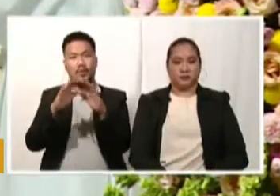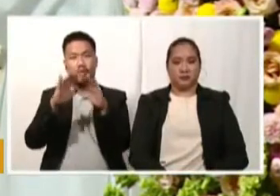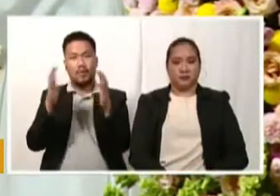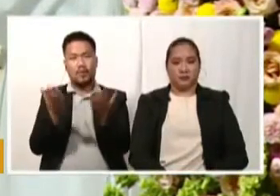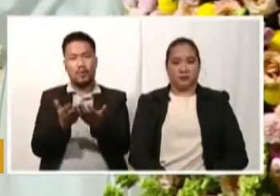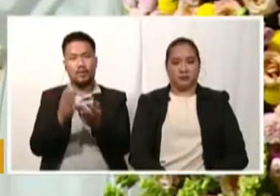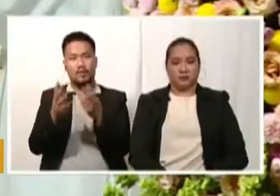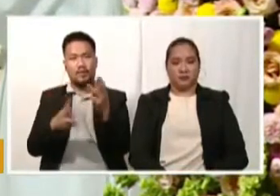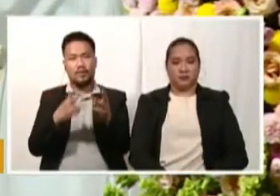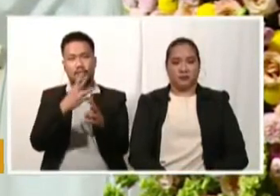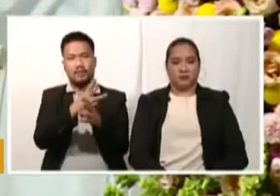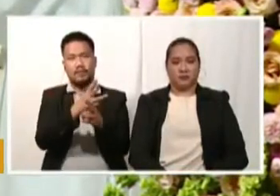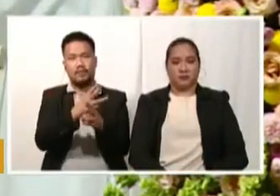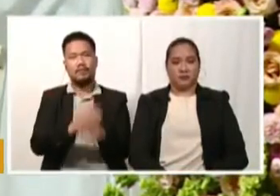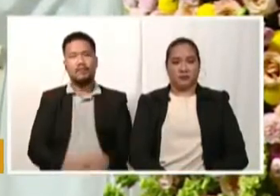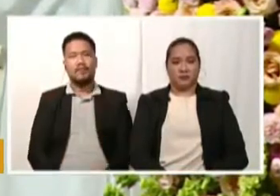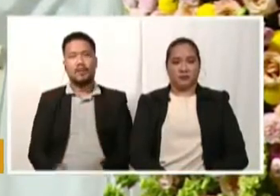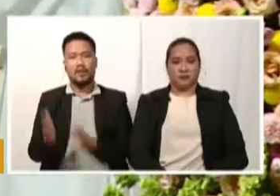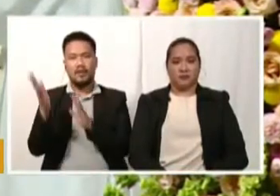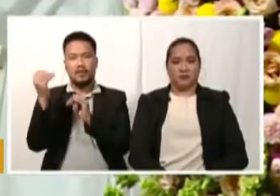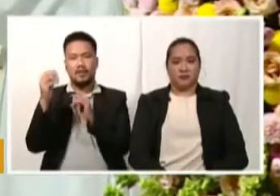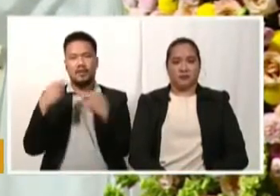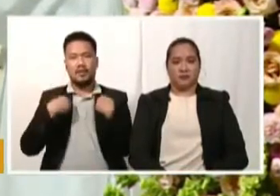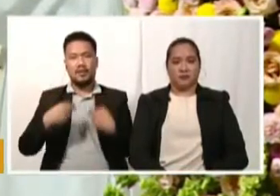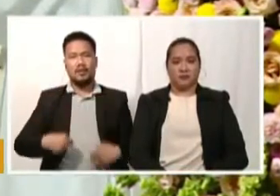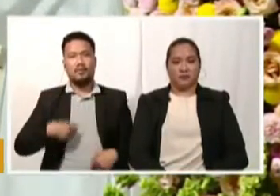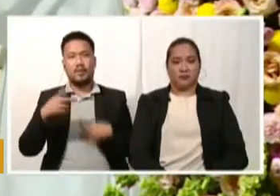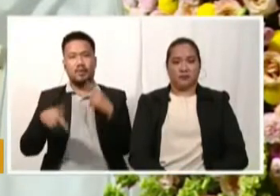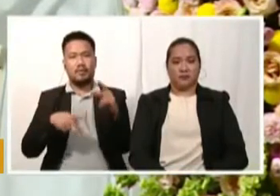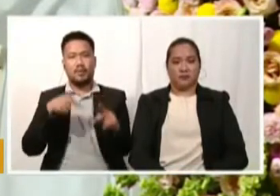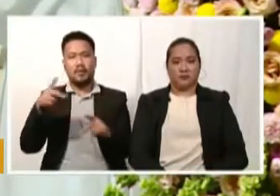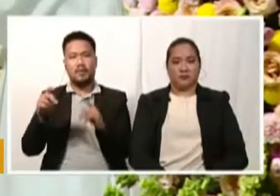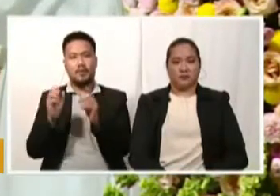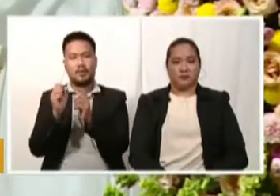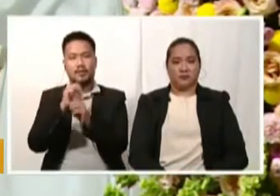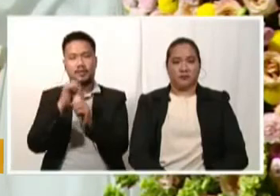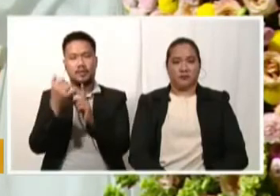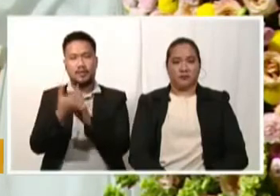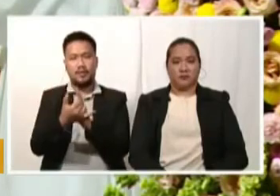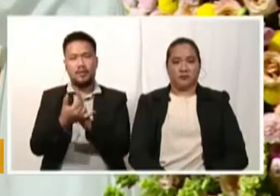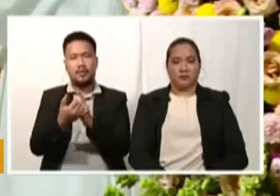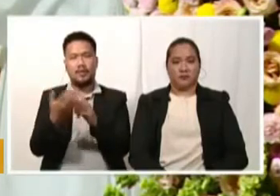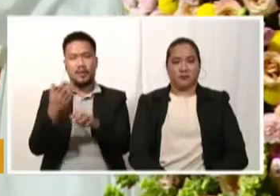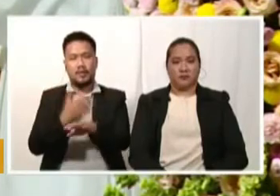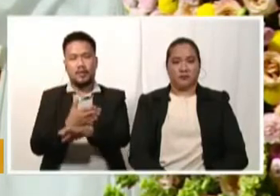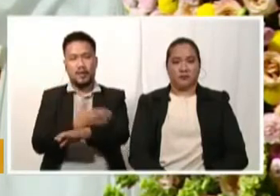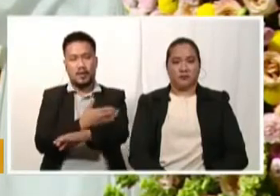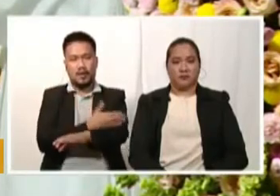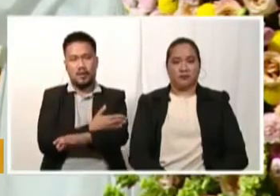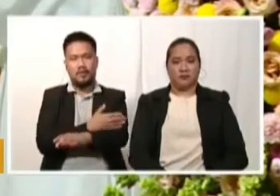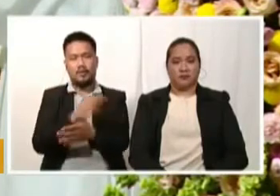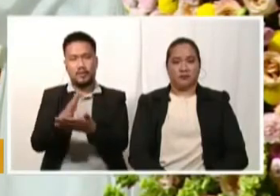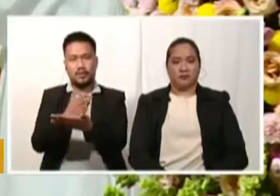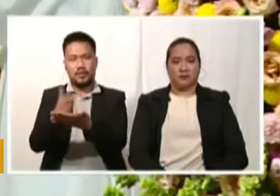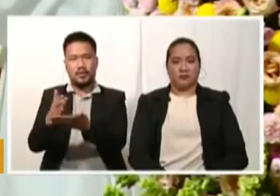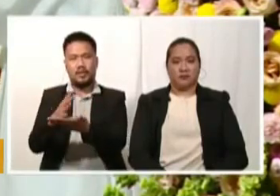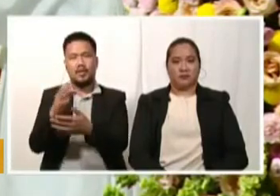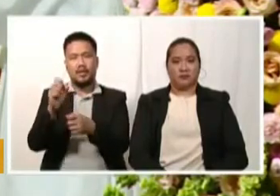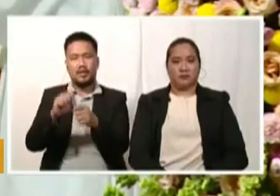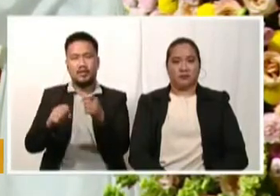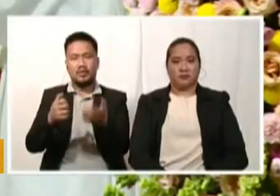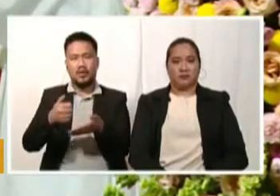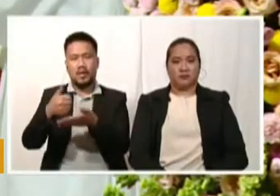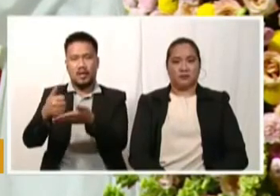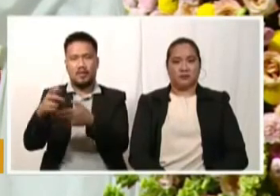human society may cultivate a culture of life and sharing, and so uplift those who are dying of